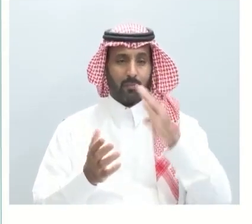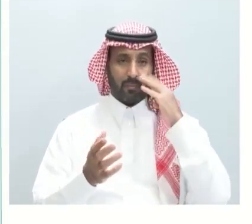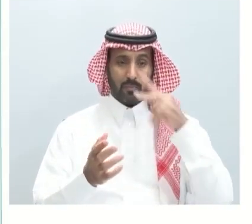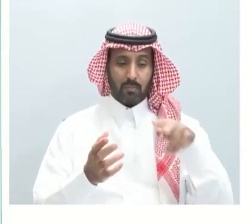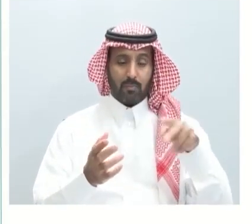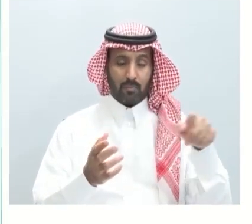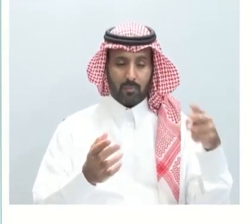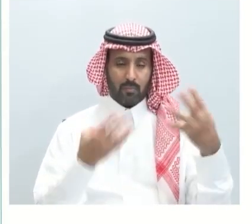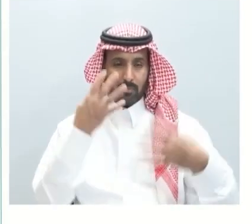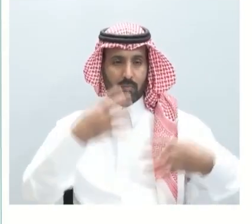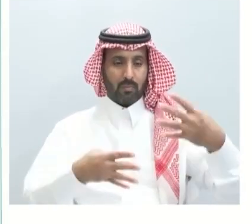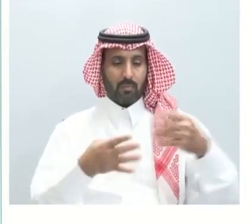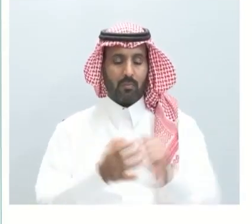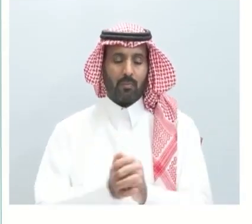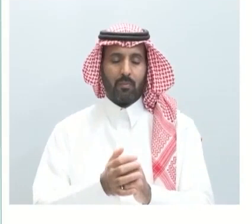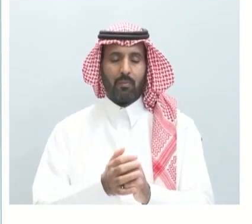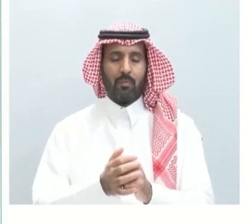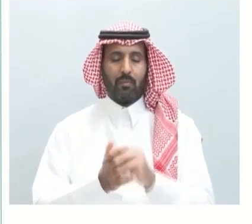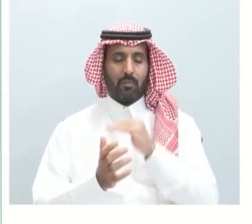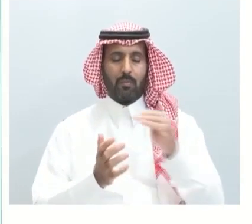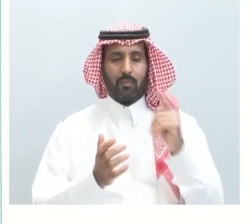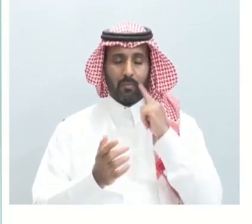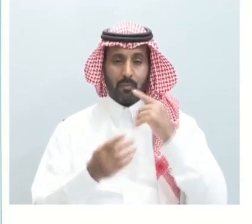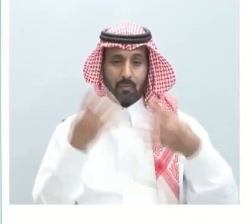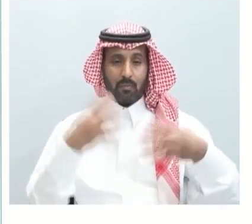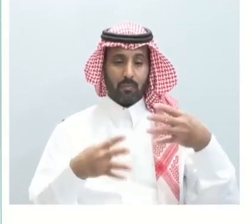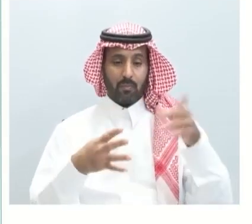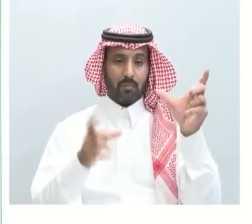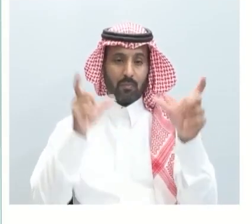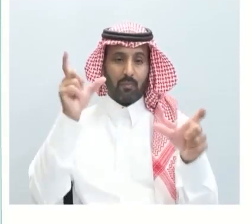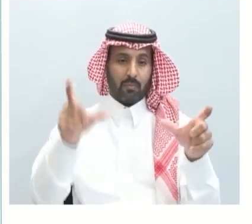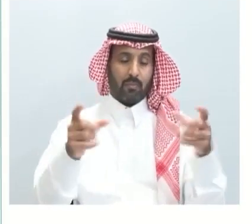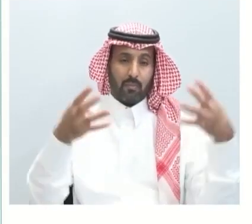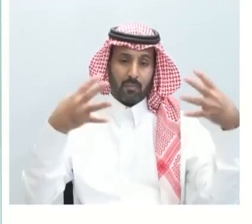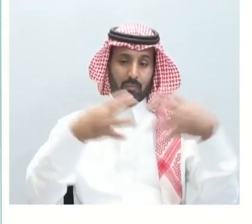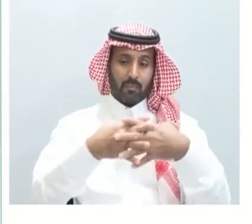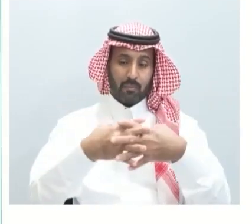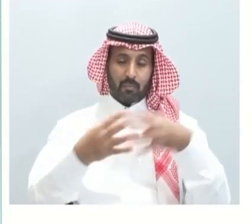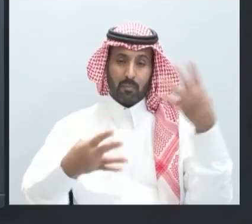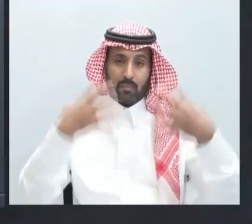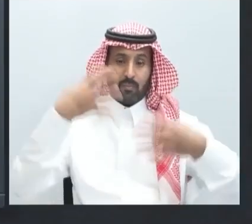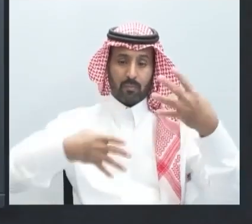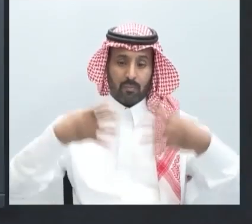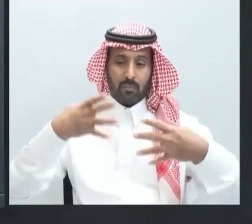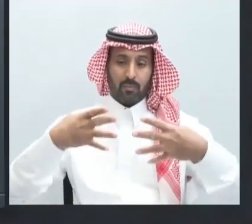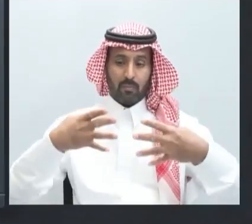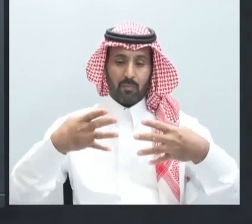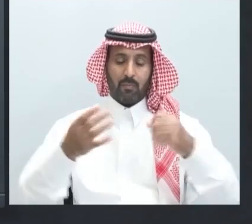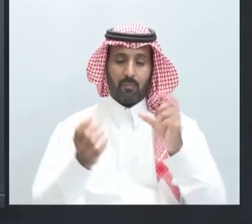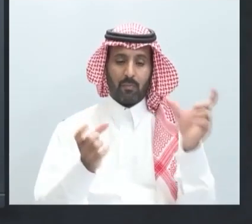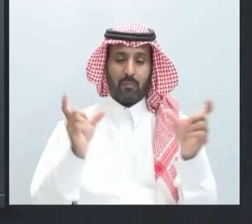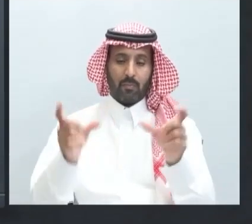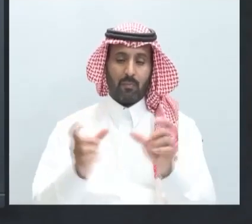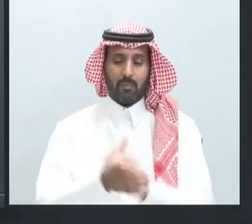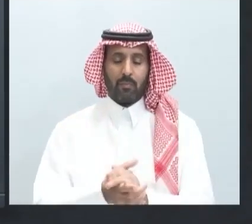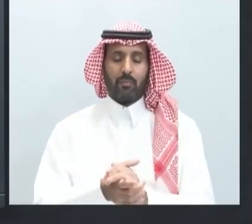the question again. Form sentences by combining items. So we'll be connecting them or combining the items.